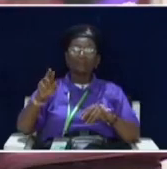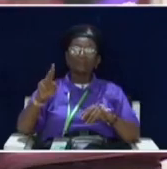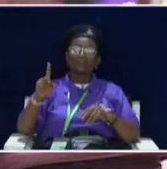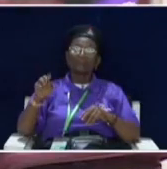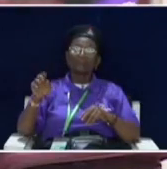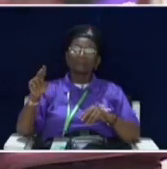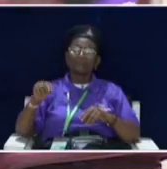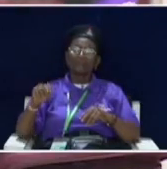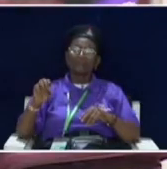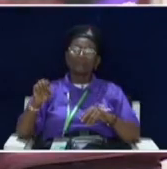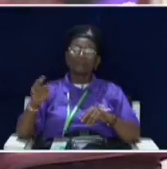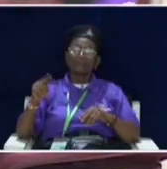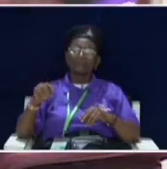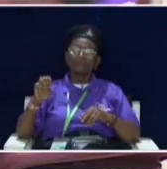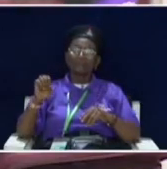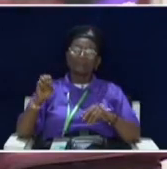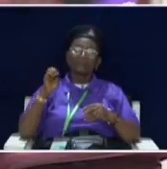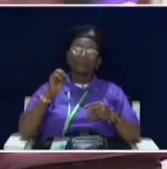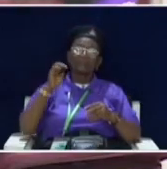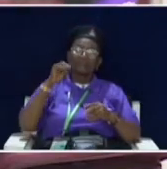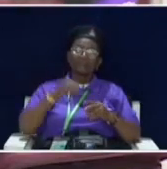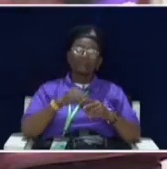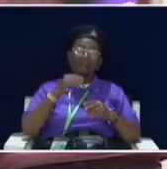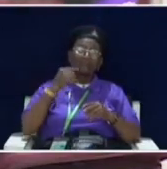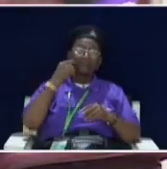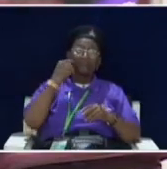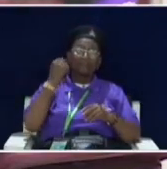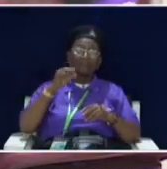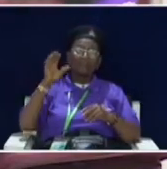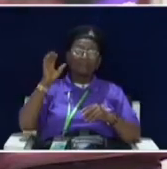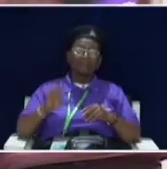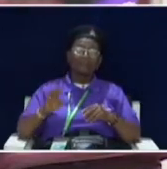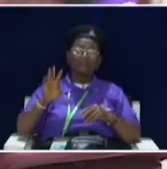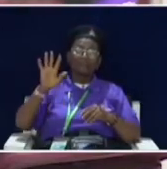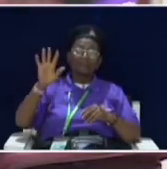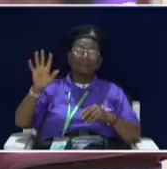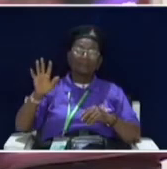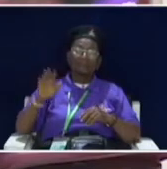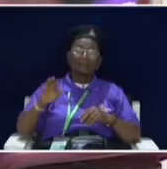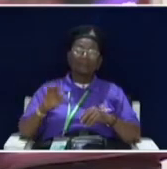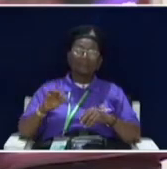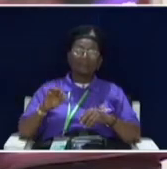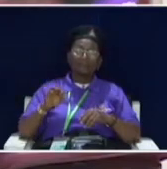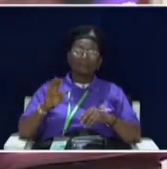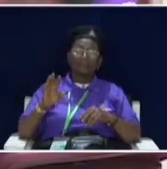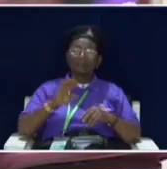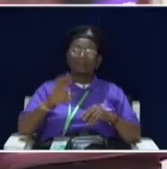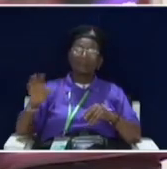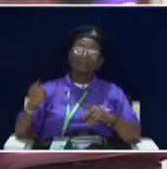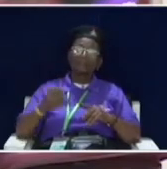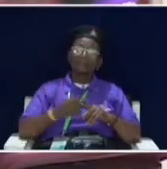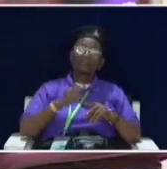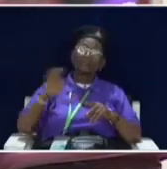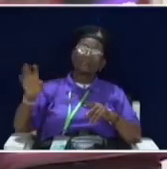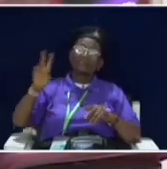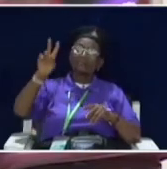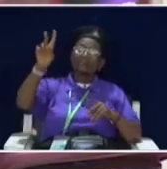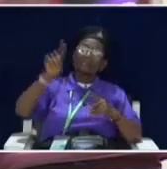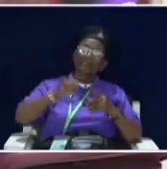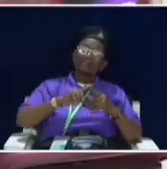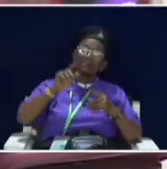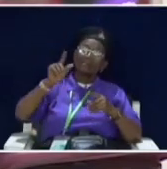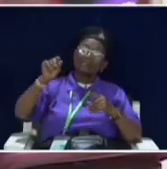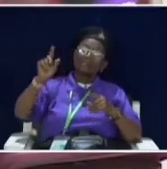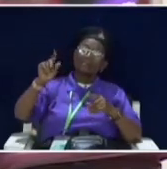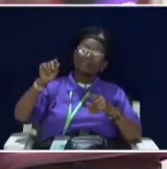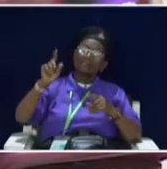chapter 5, ni we Mark ori karun, from verse 20 to 20, from verse 2 to 20 rather. Ese ikeji